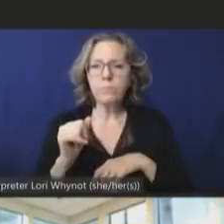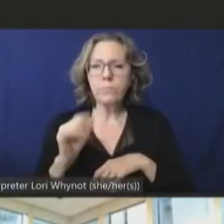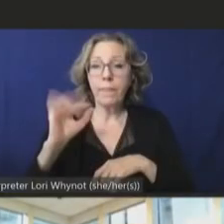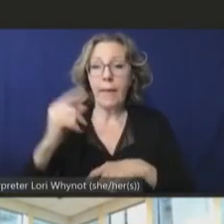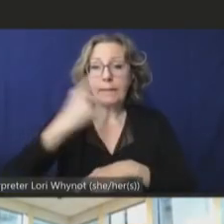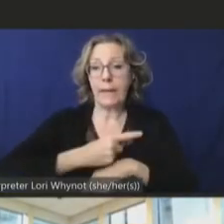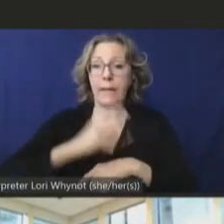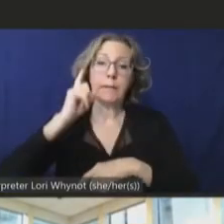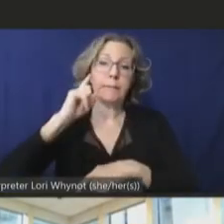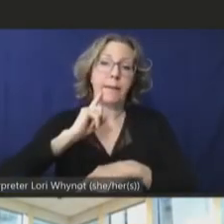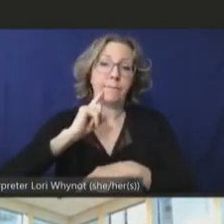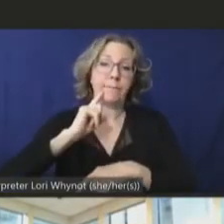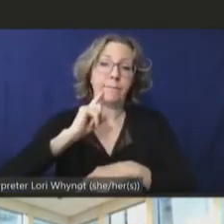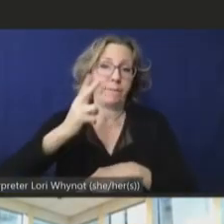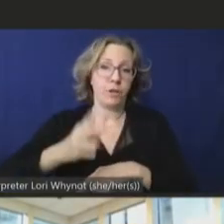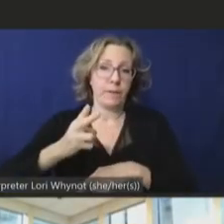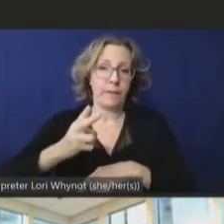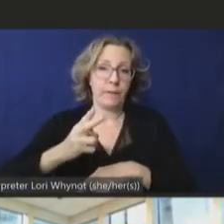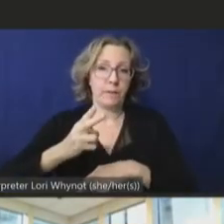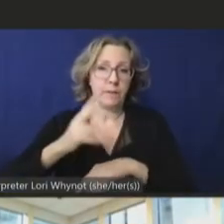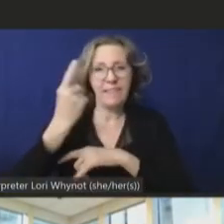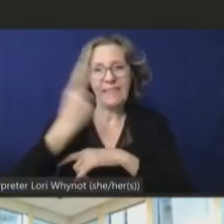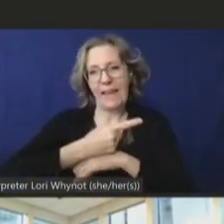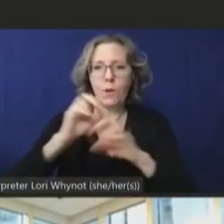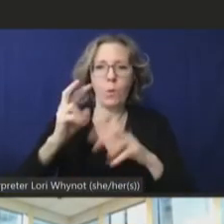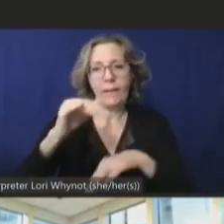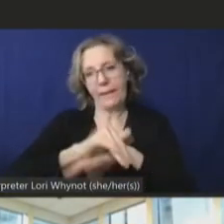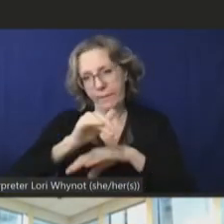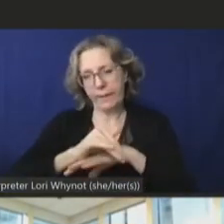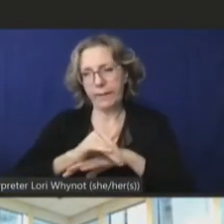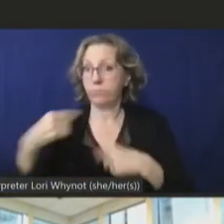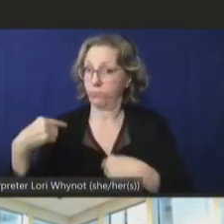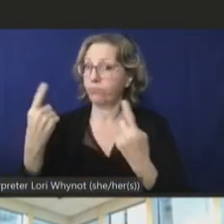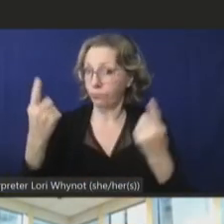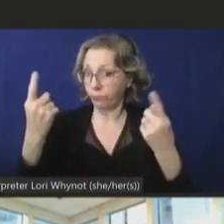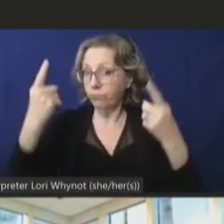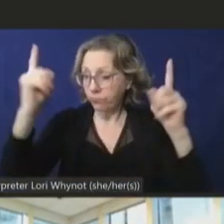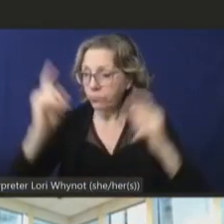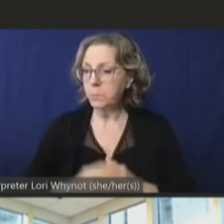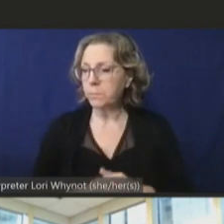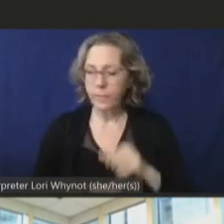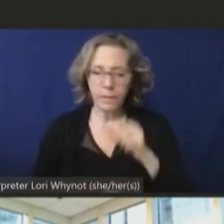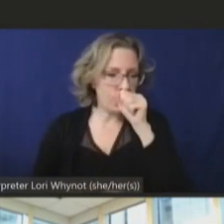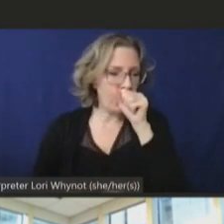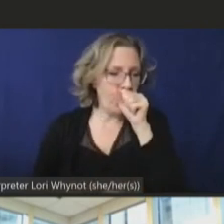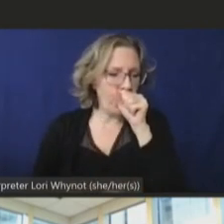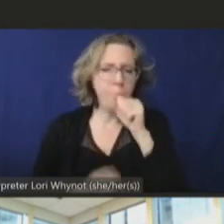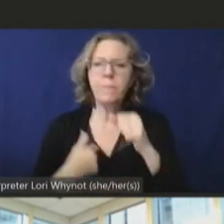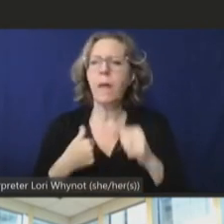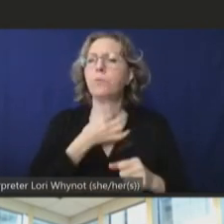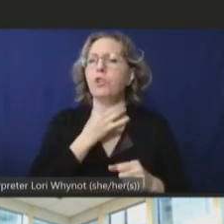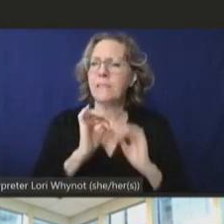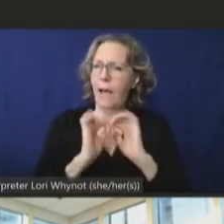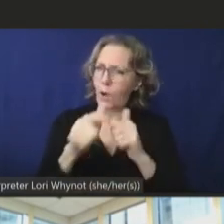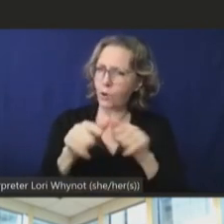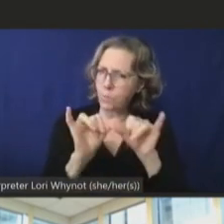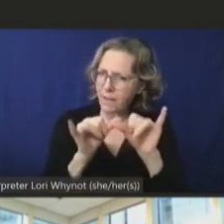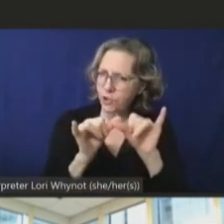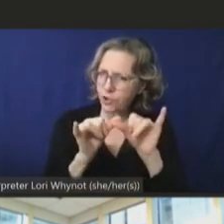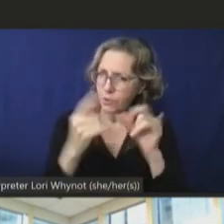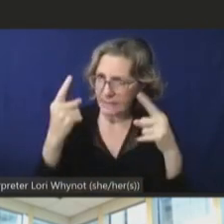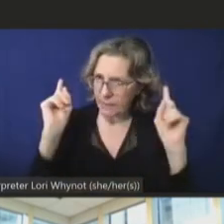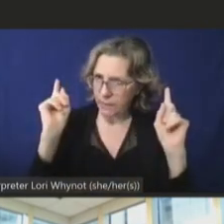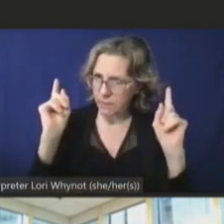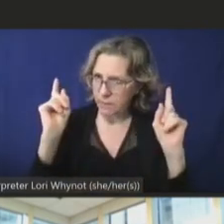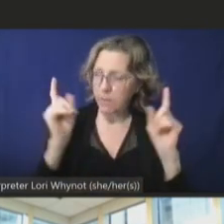day or evening has been a success. I was going to ask, how do you measure that success? You measure that